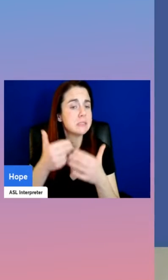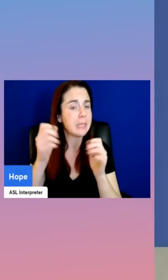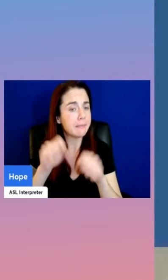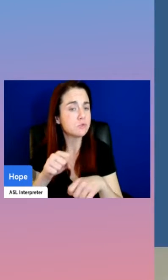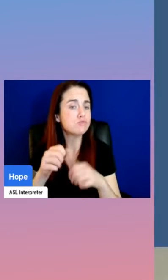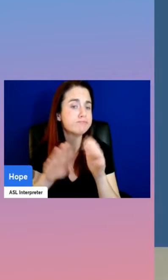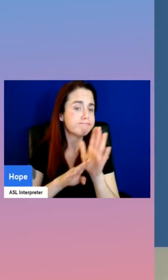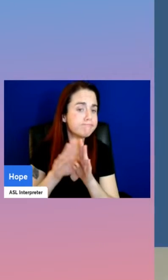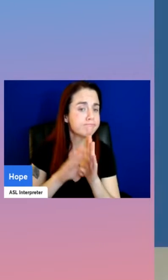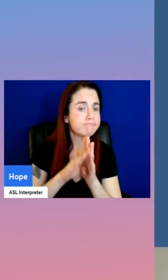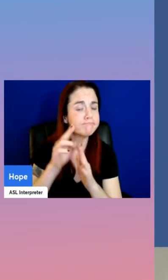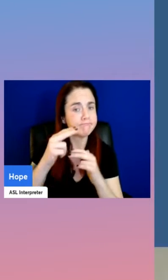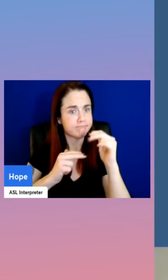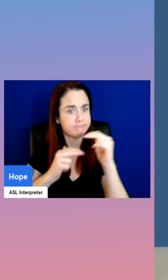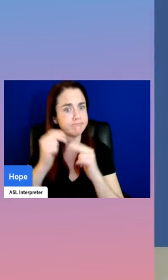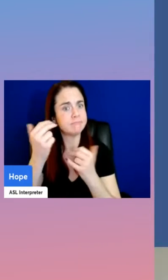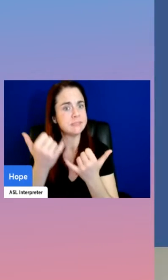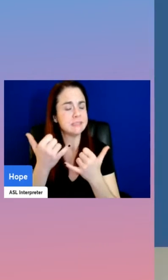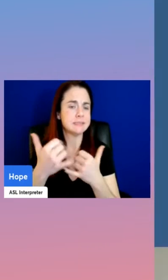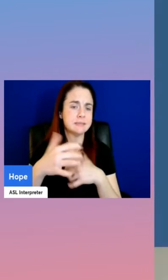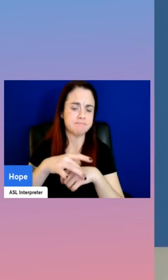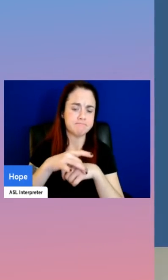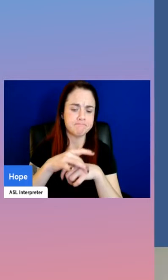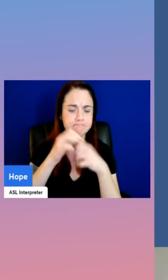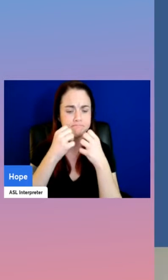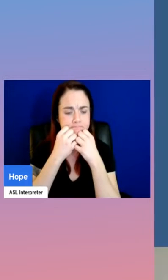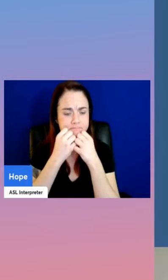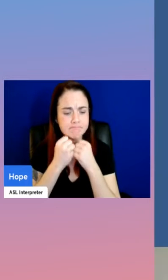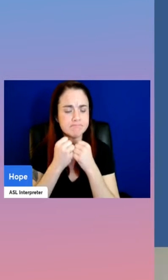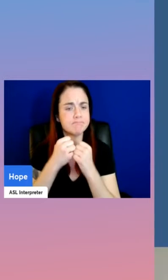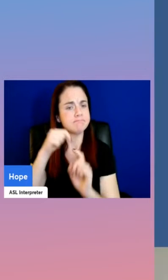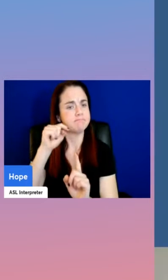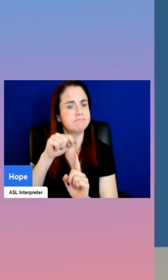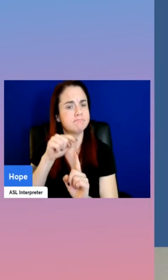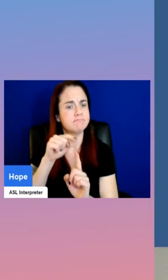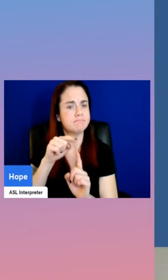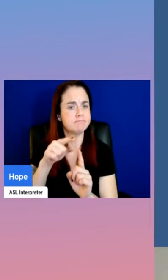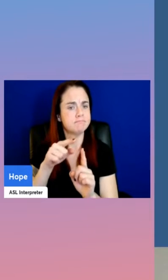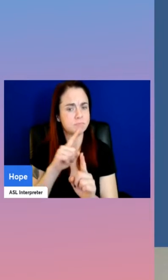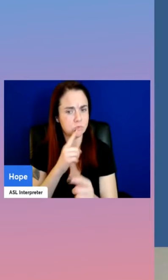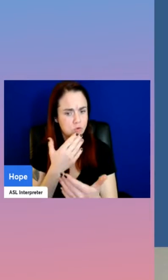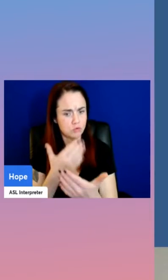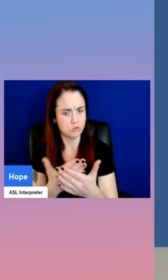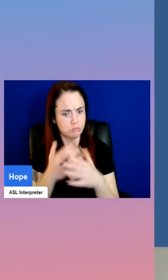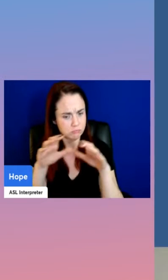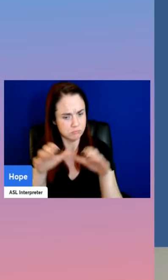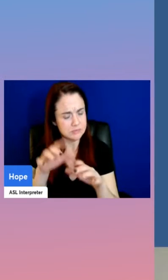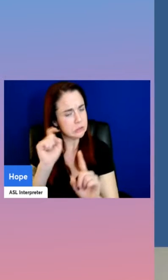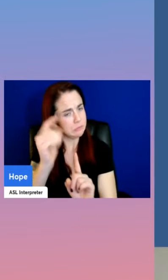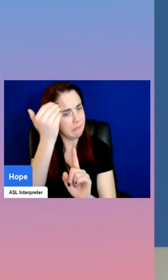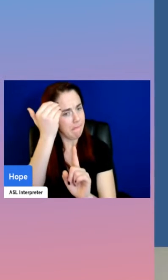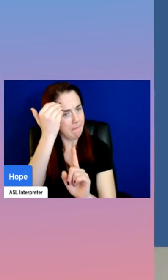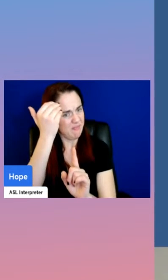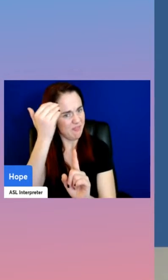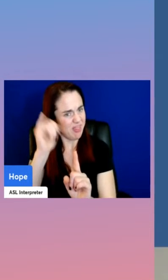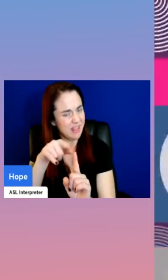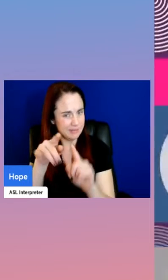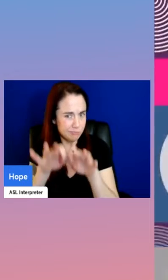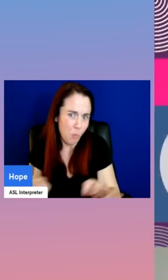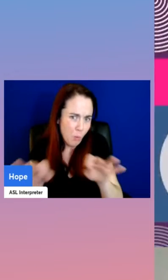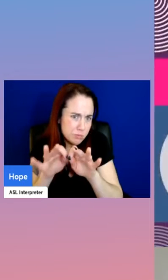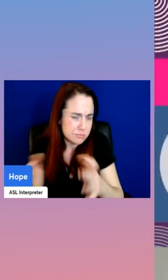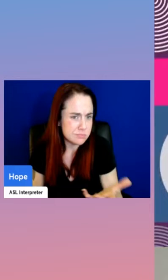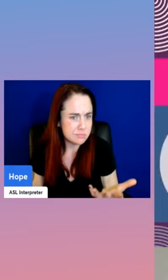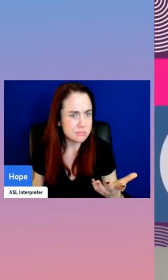these environmentally sound practices, and being able to be mindful on that is a very important thing.